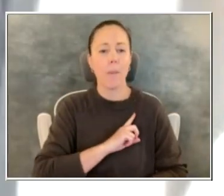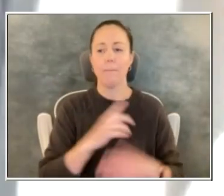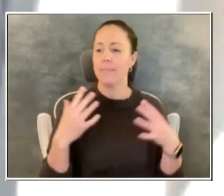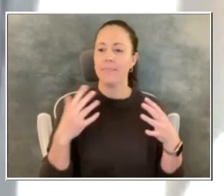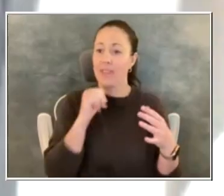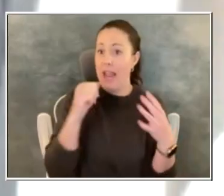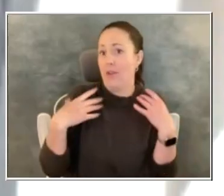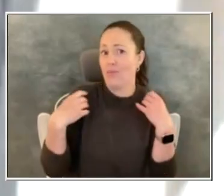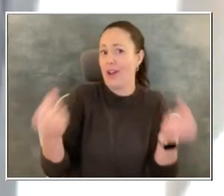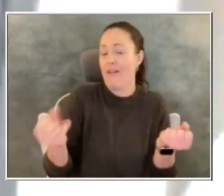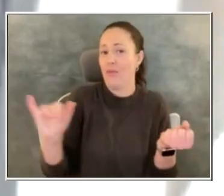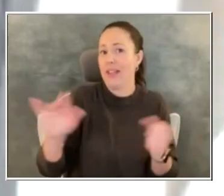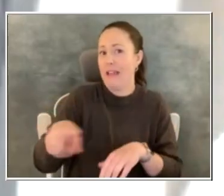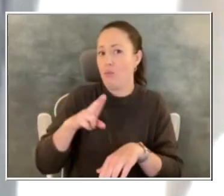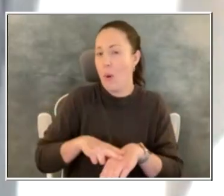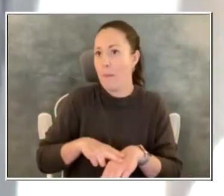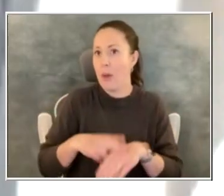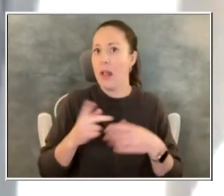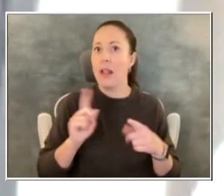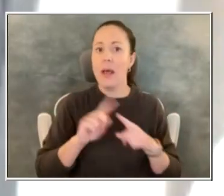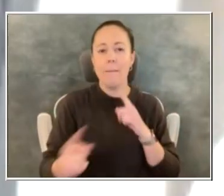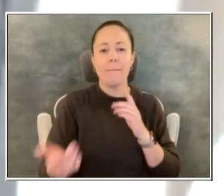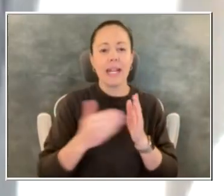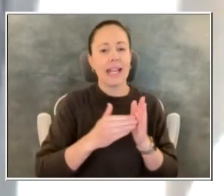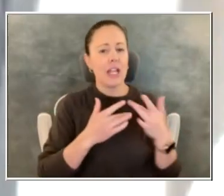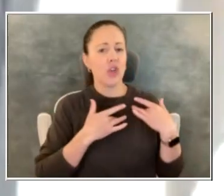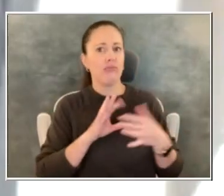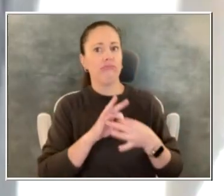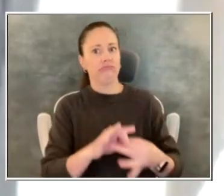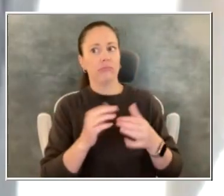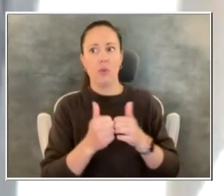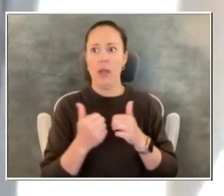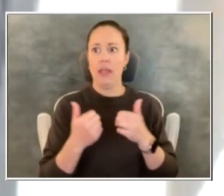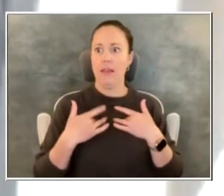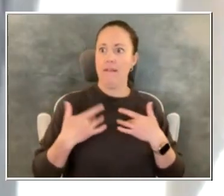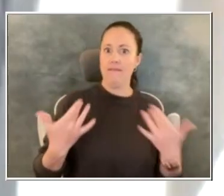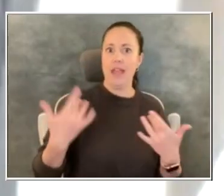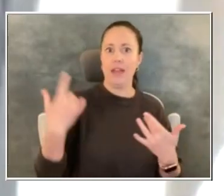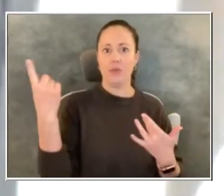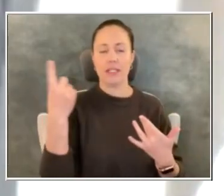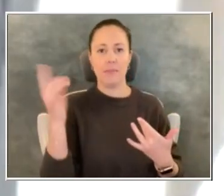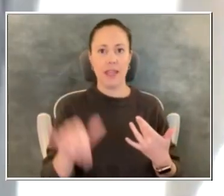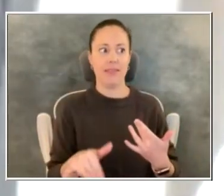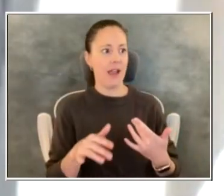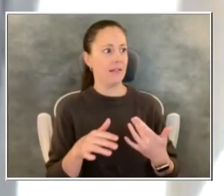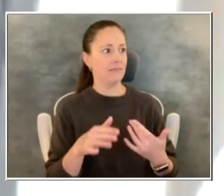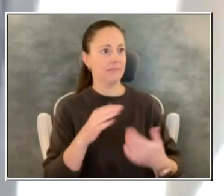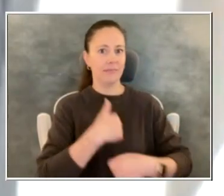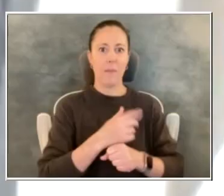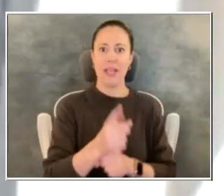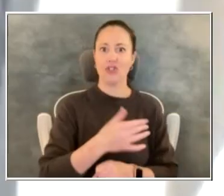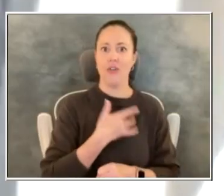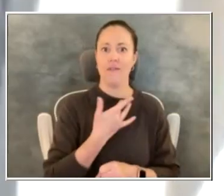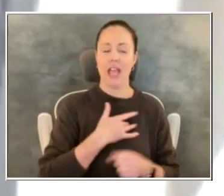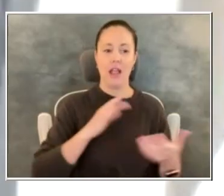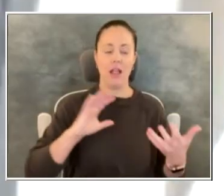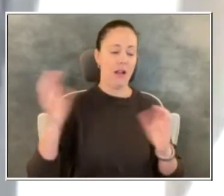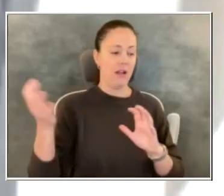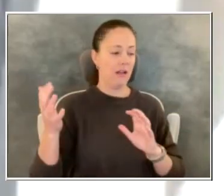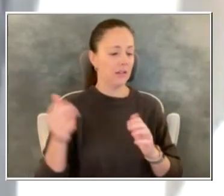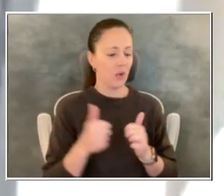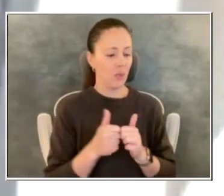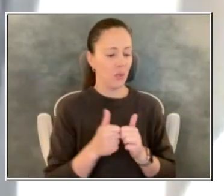would. But again, it's usually associated with a big weekend that's got you completely out of your normal routine as far as what you're eating, what you're